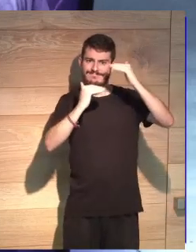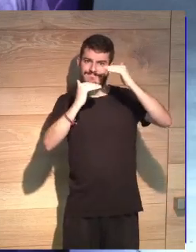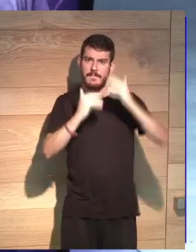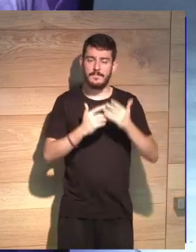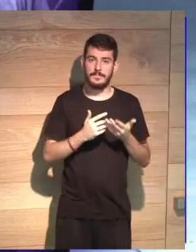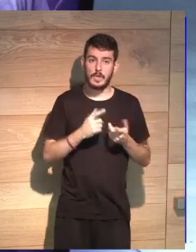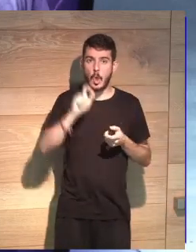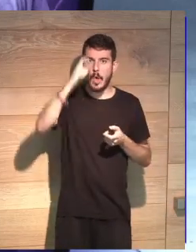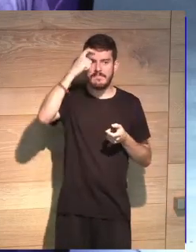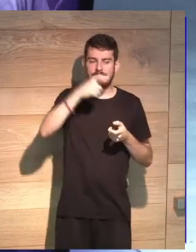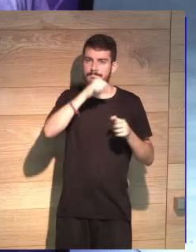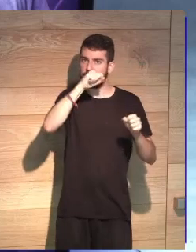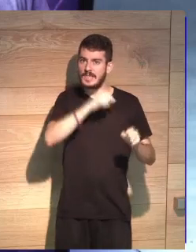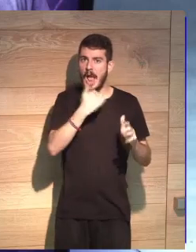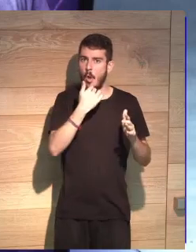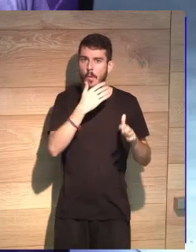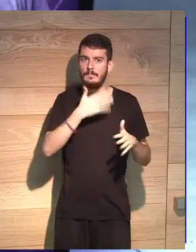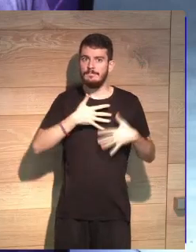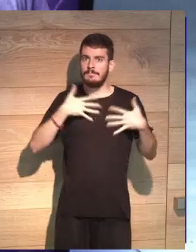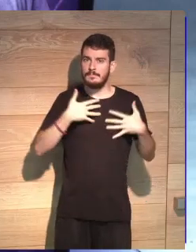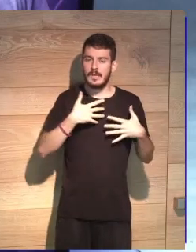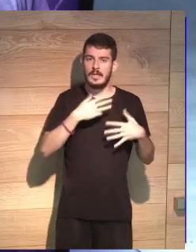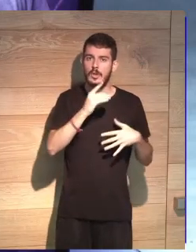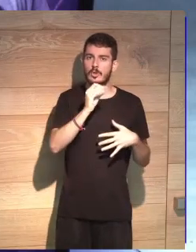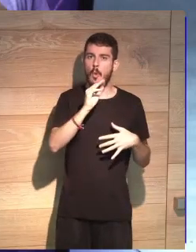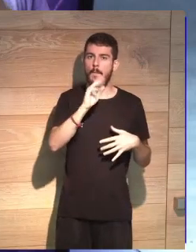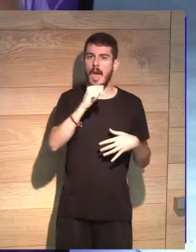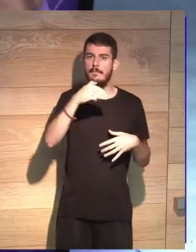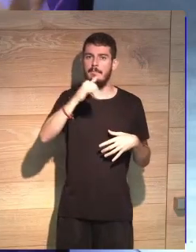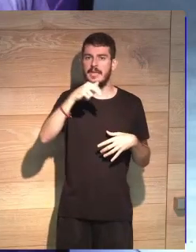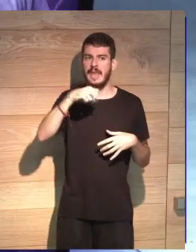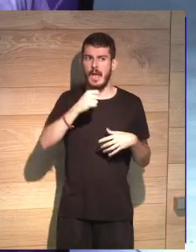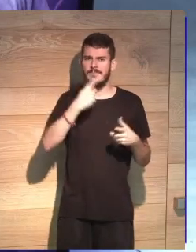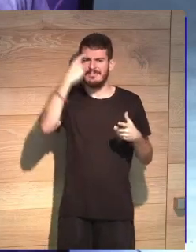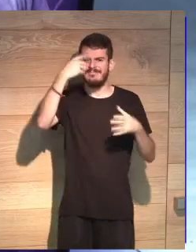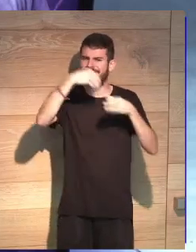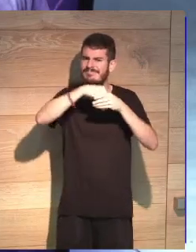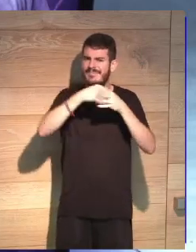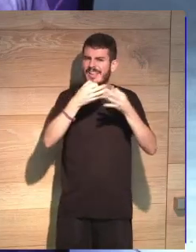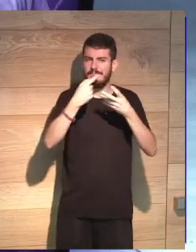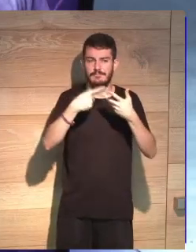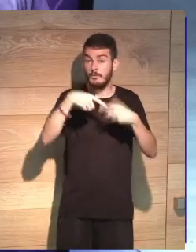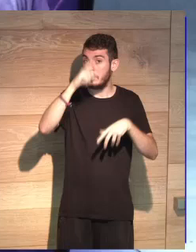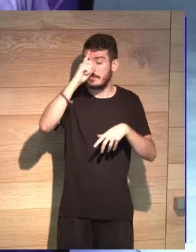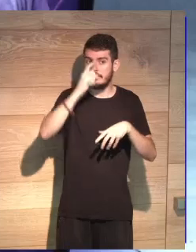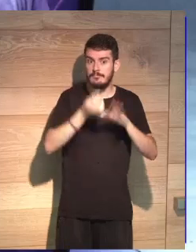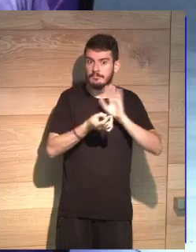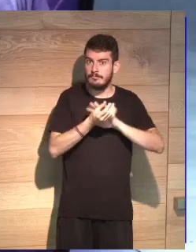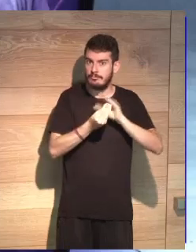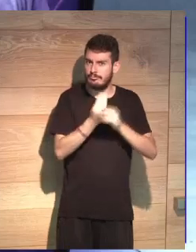followers, he's always concerned about the idea that somebody might catch up with him and overpass him in numbers of